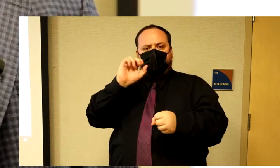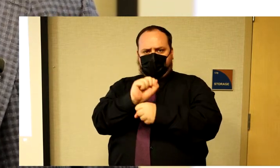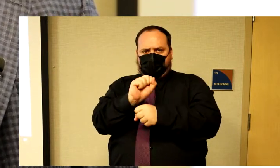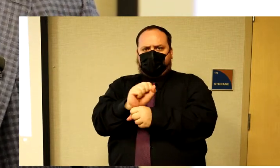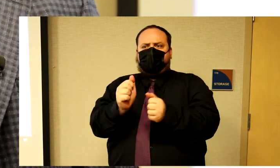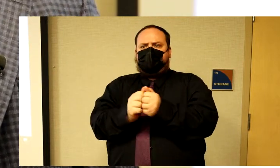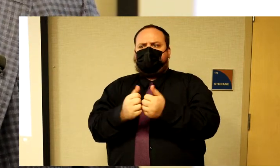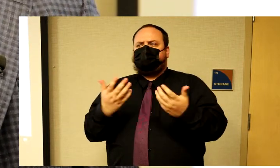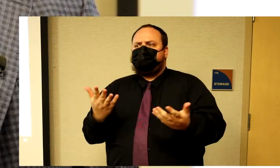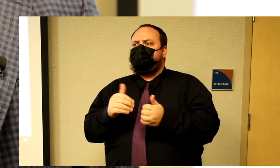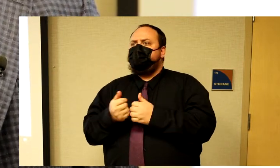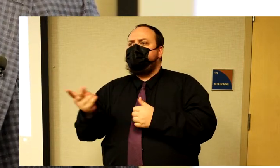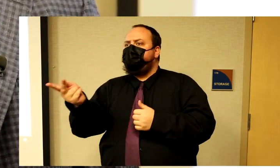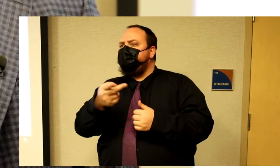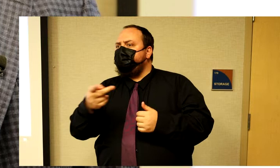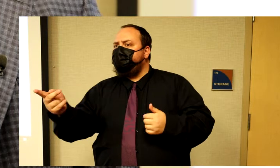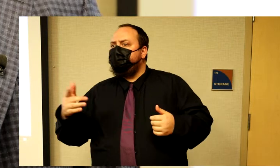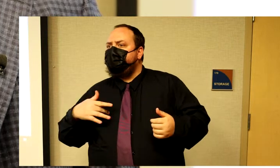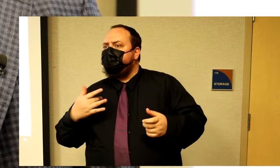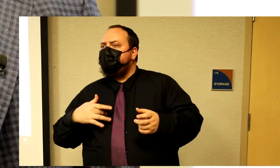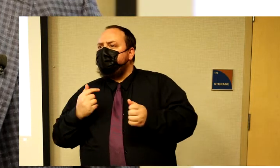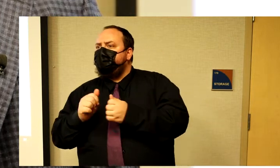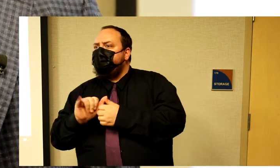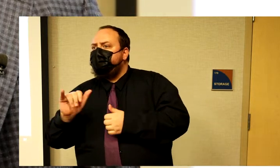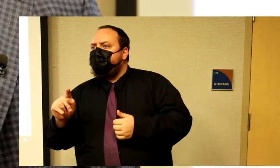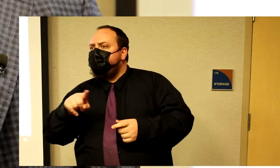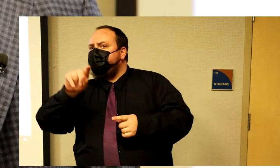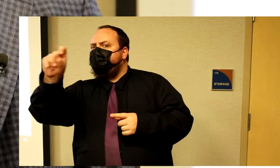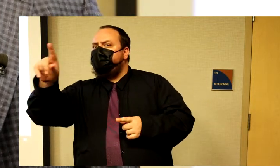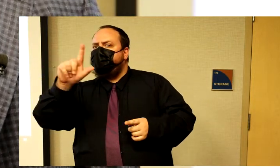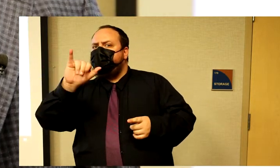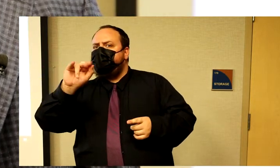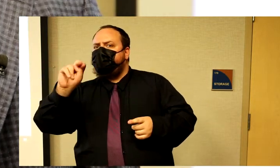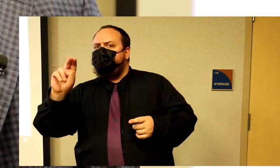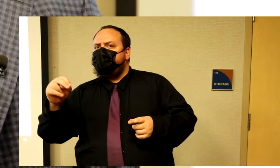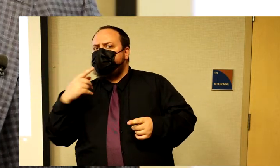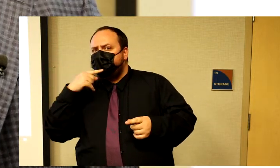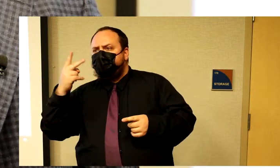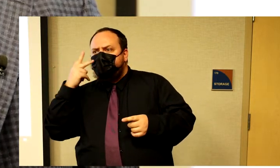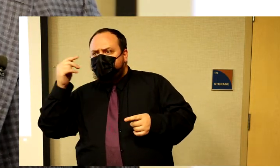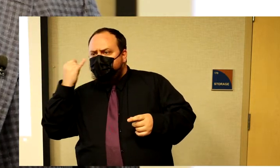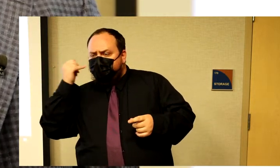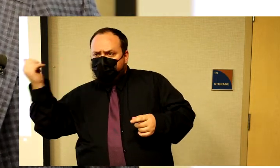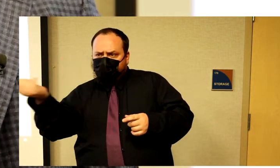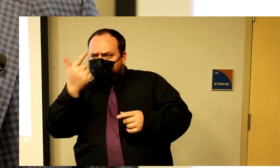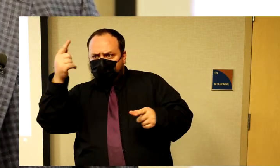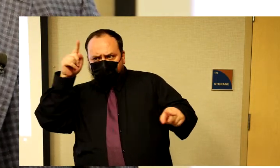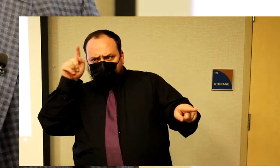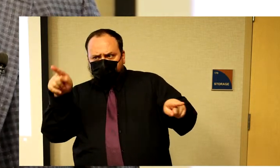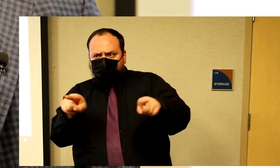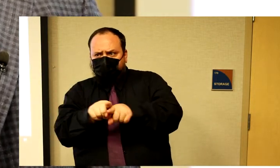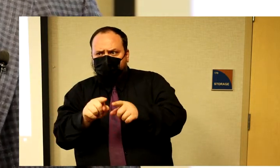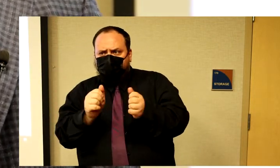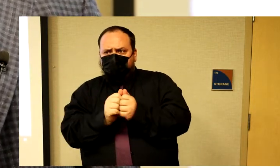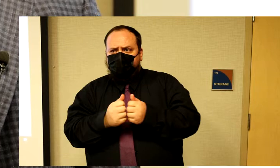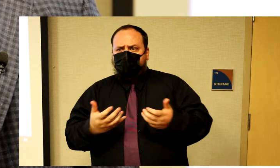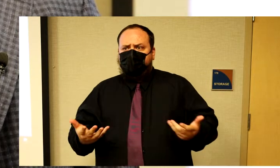And Lynn, how are you doing? We're looking for a consensus, if that's something you're comfortable with.